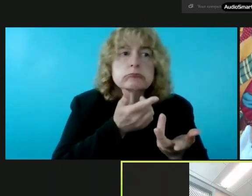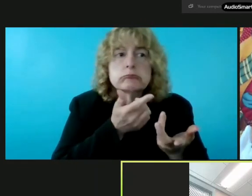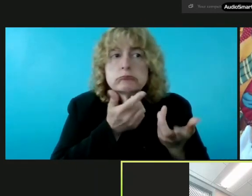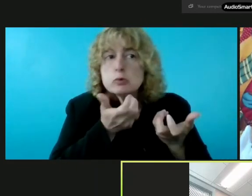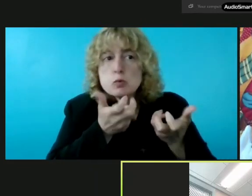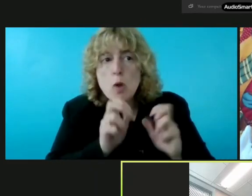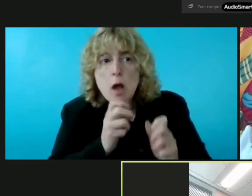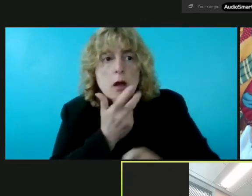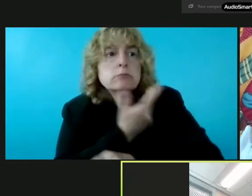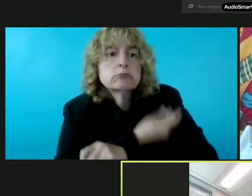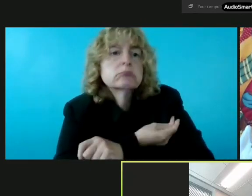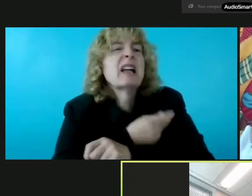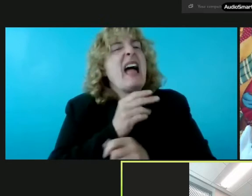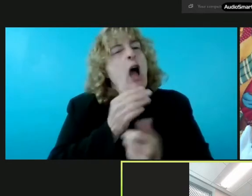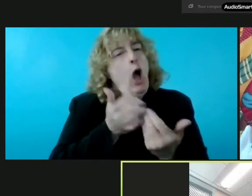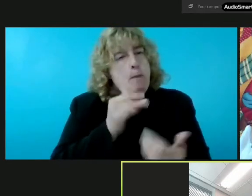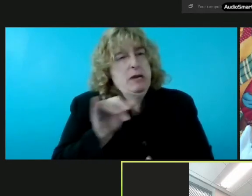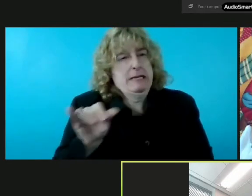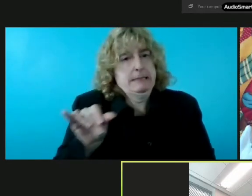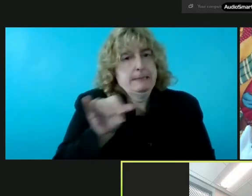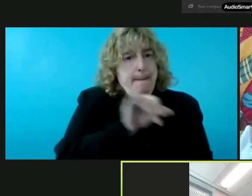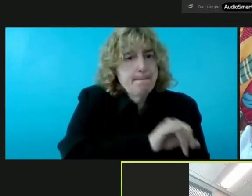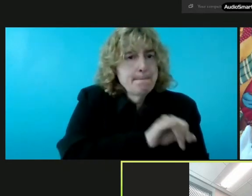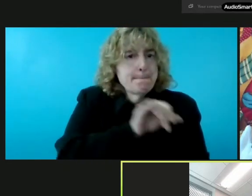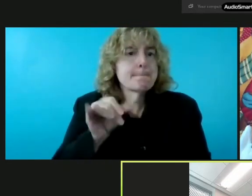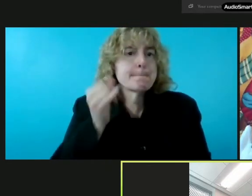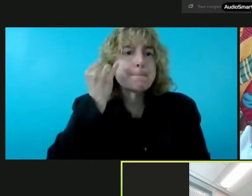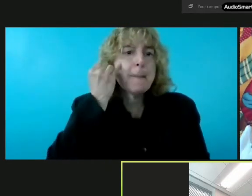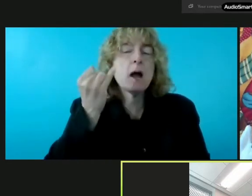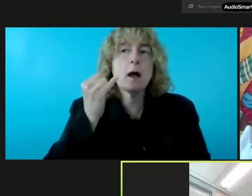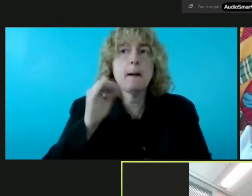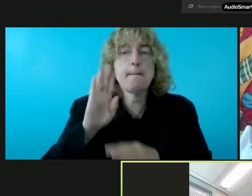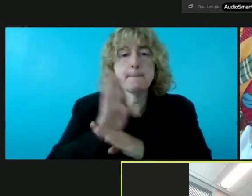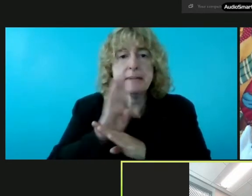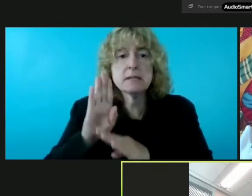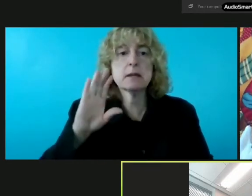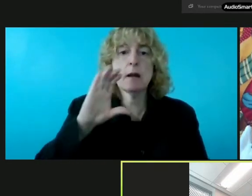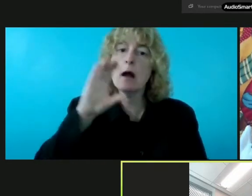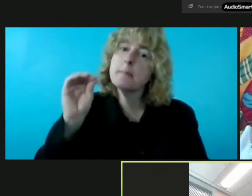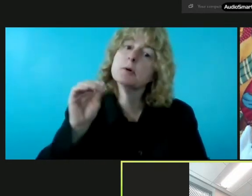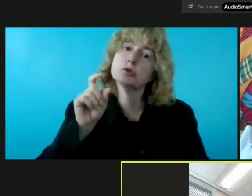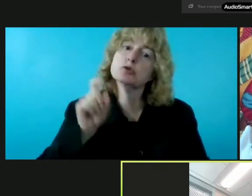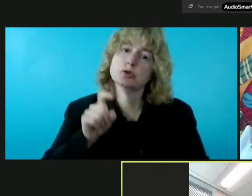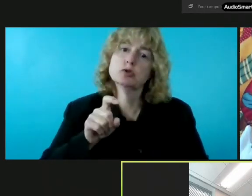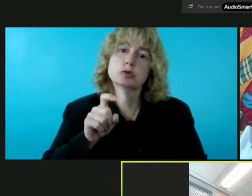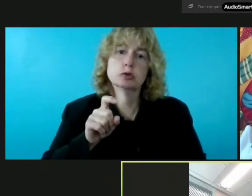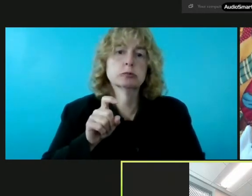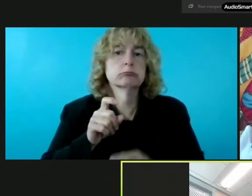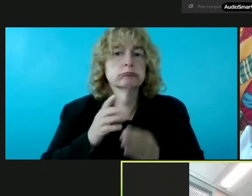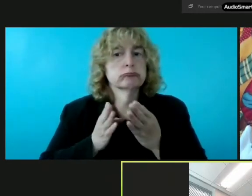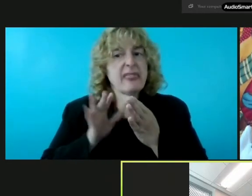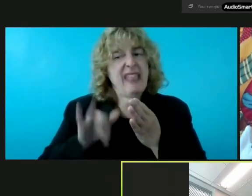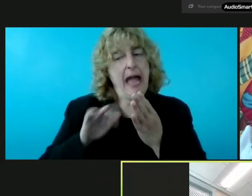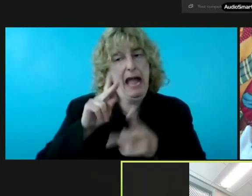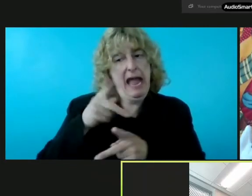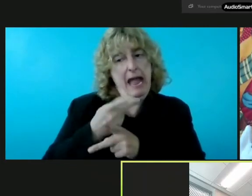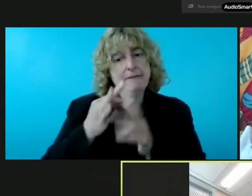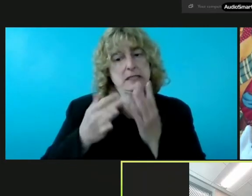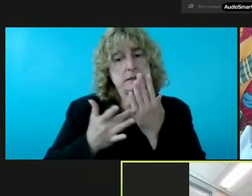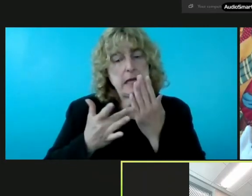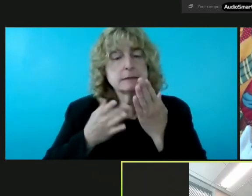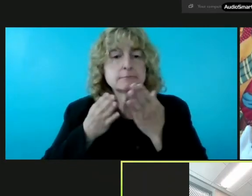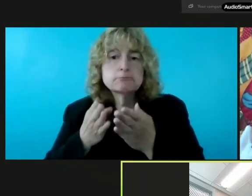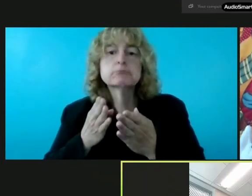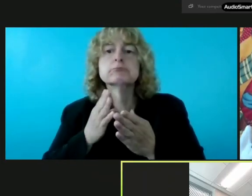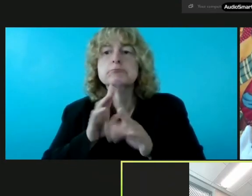vaccine, that's kind of the same route that an employer should take with the employee as well. There's